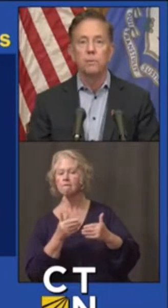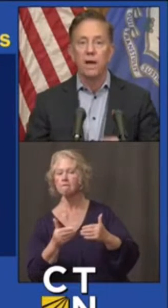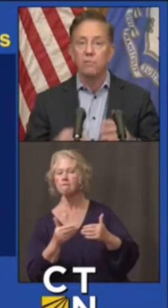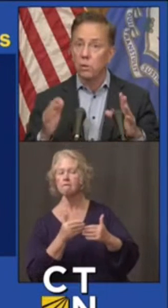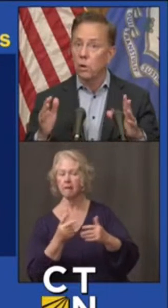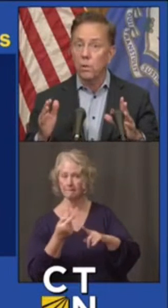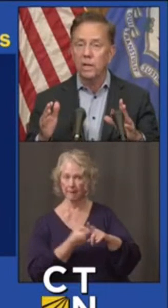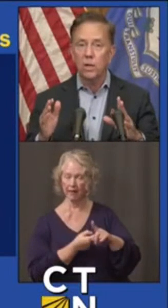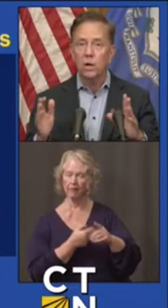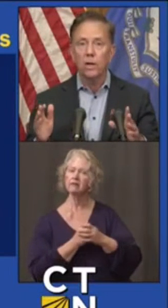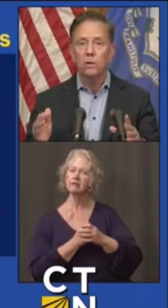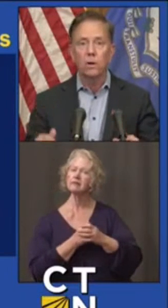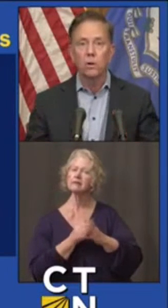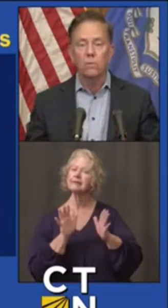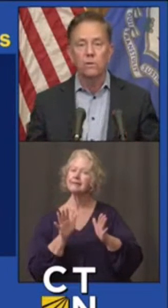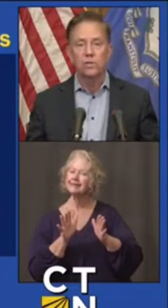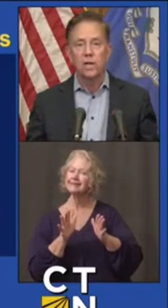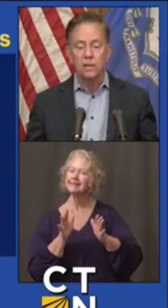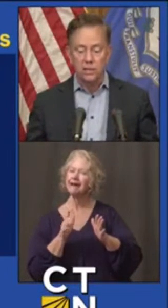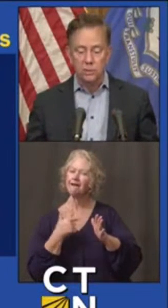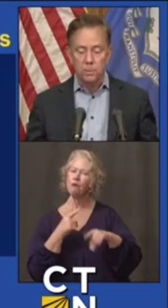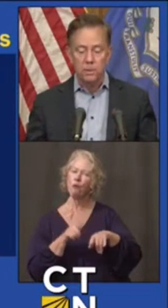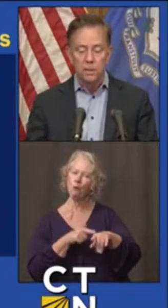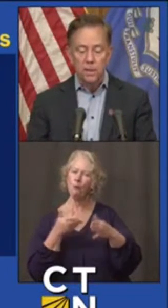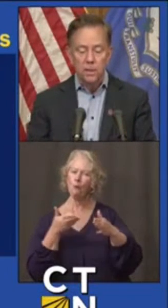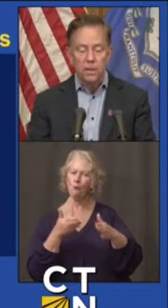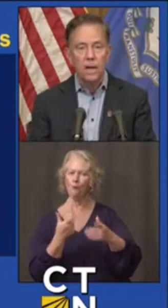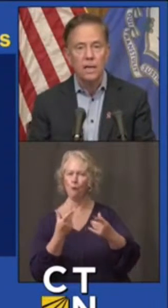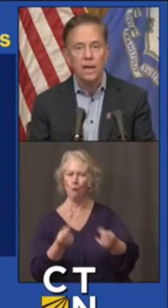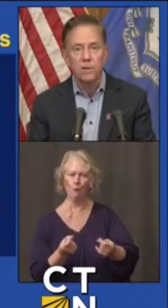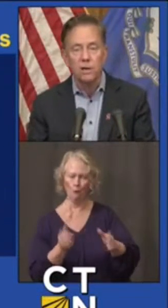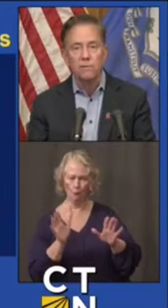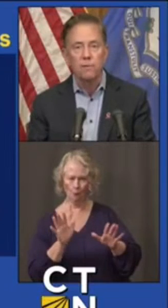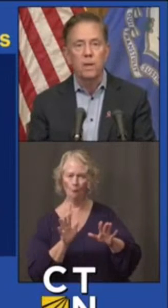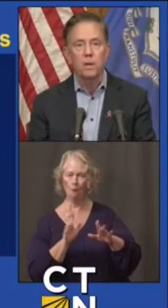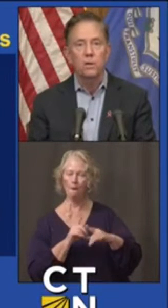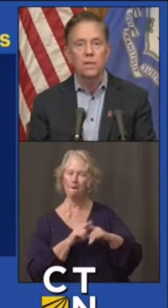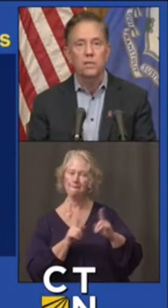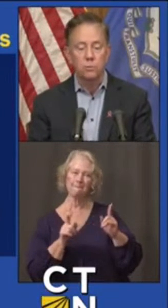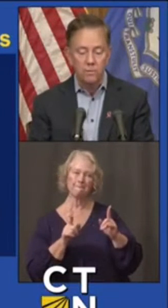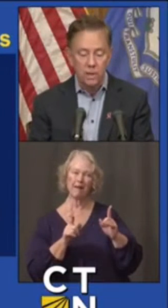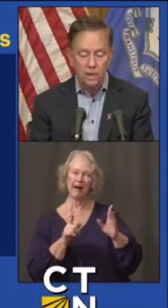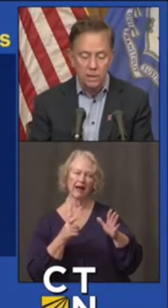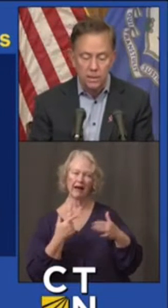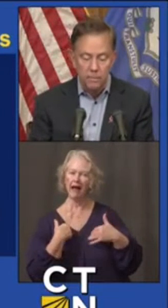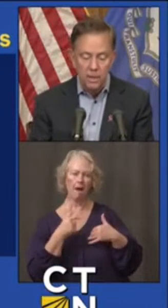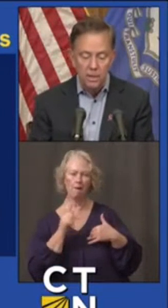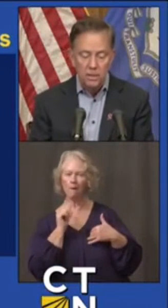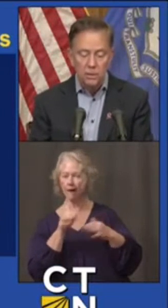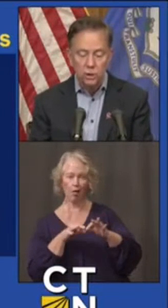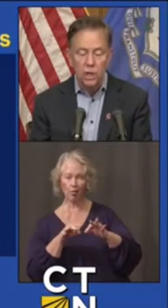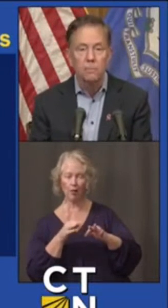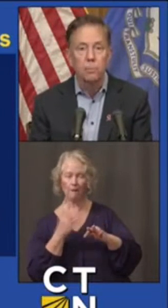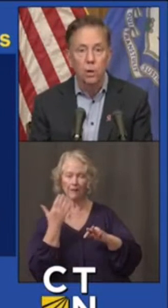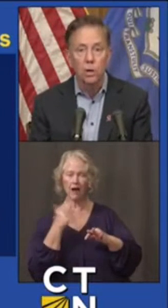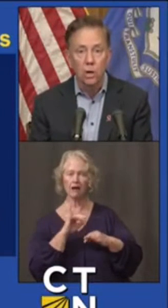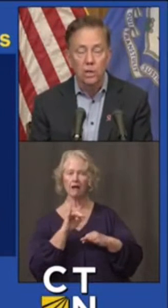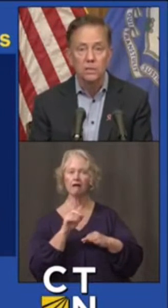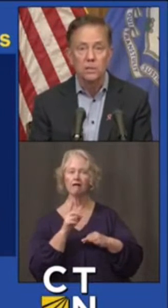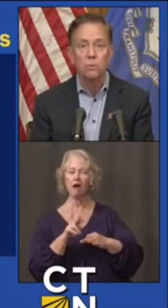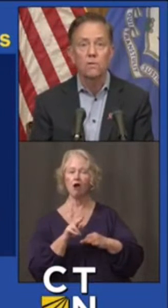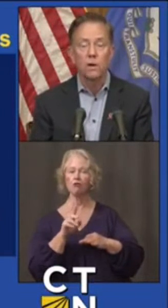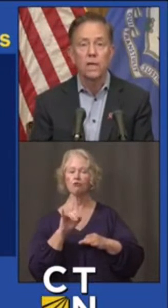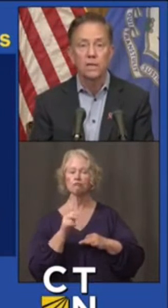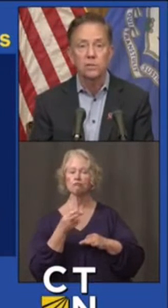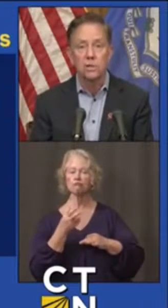we have a long way to go. I don't want to overstate this, but you're not going to have to hear from me on this. We've got Dr. John Burkhart is